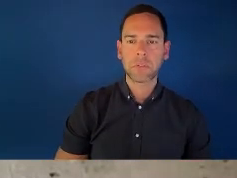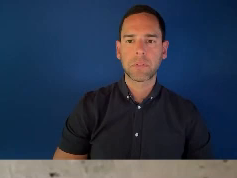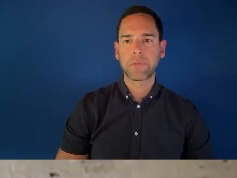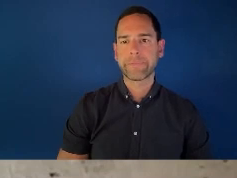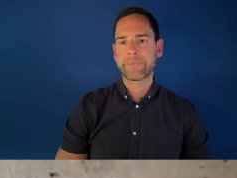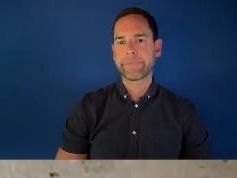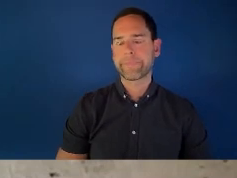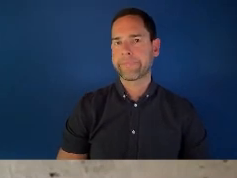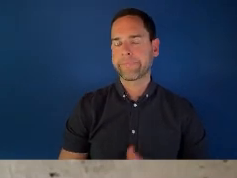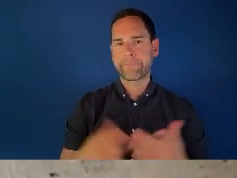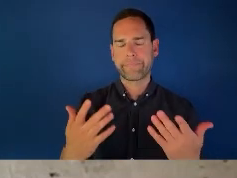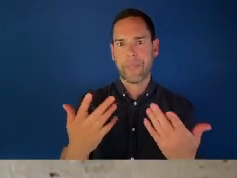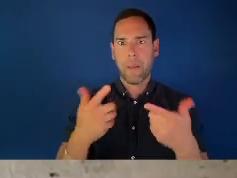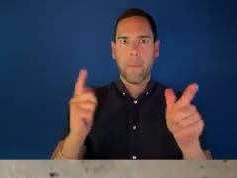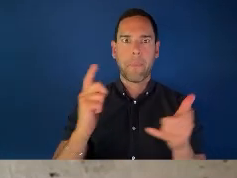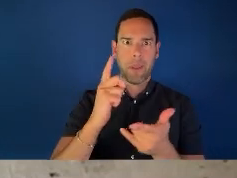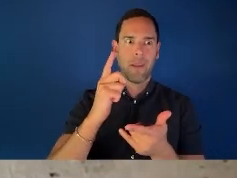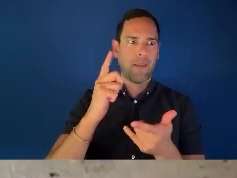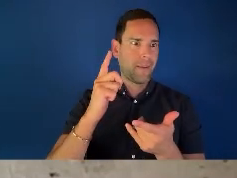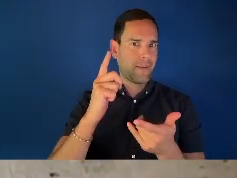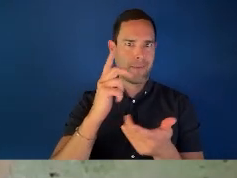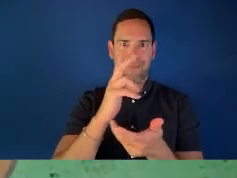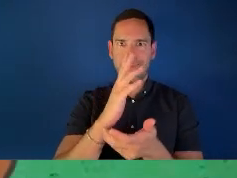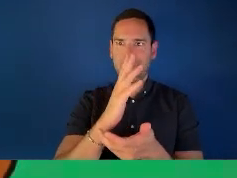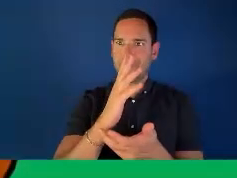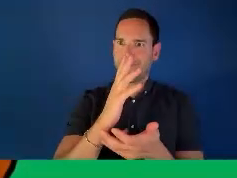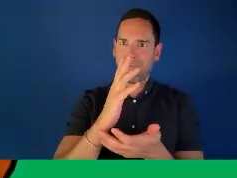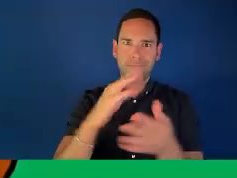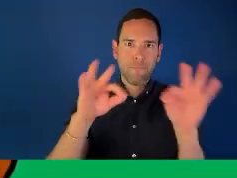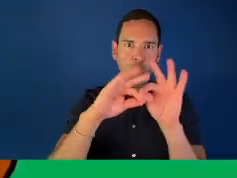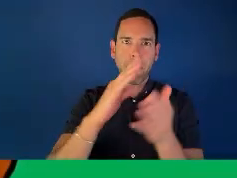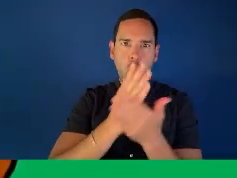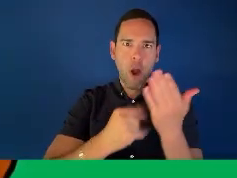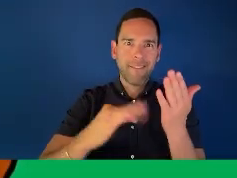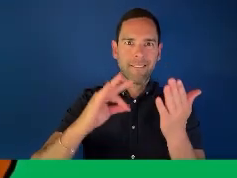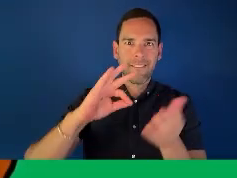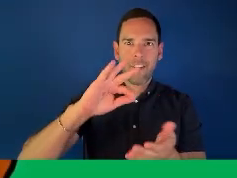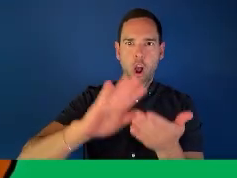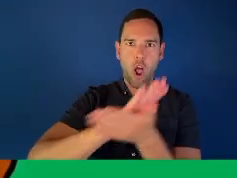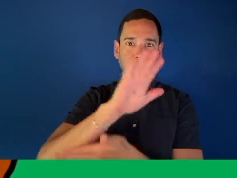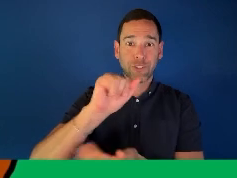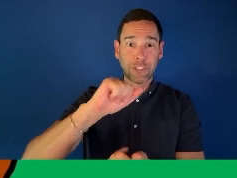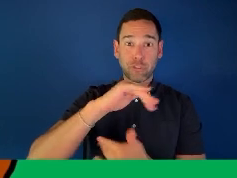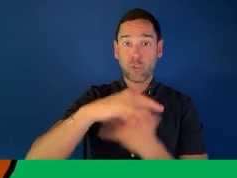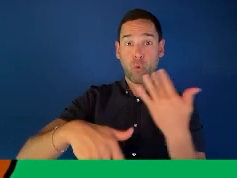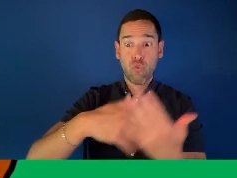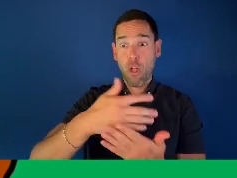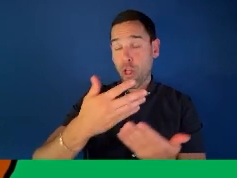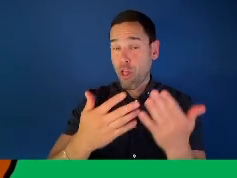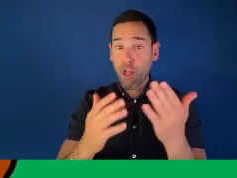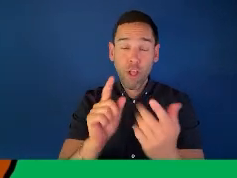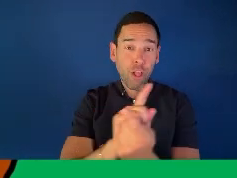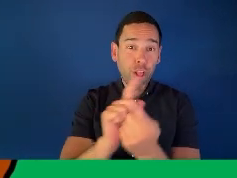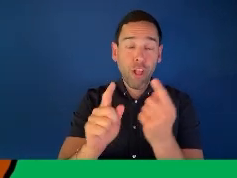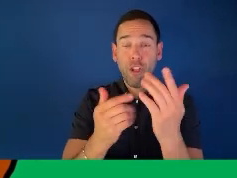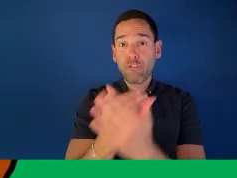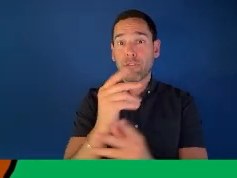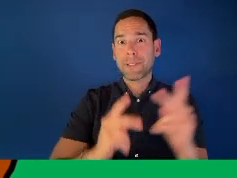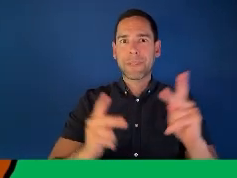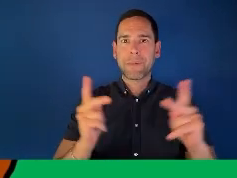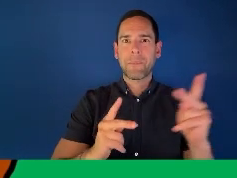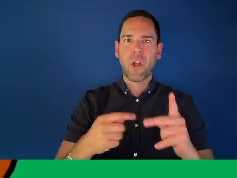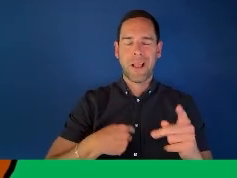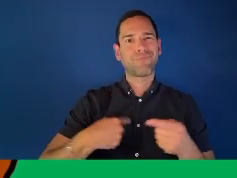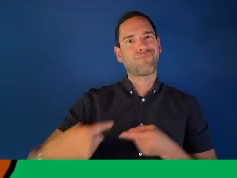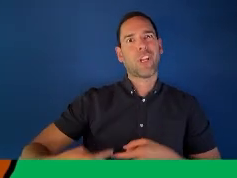myself trying really hard to keep up with everyone else, especially when it comes to social